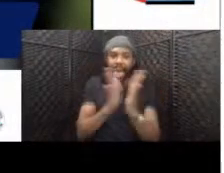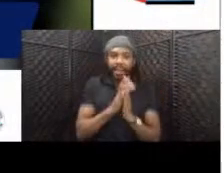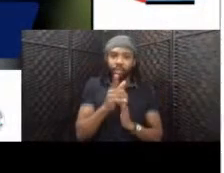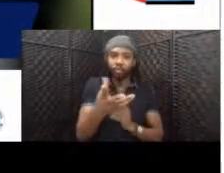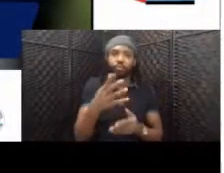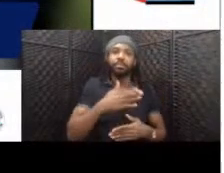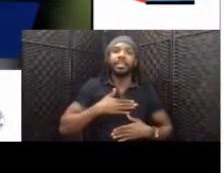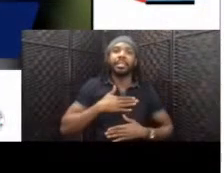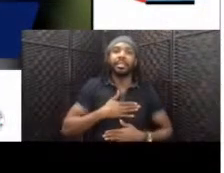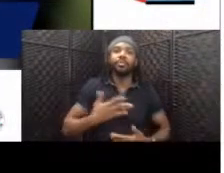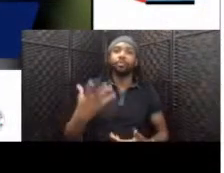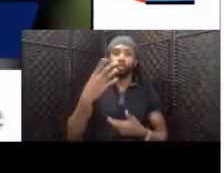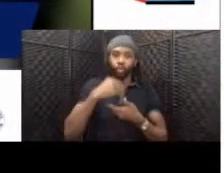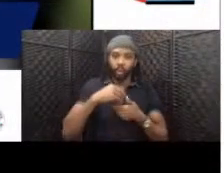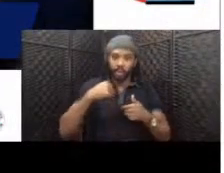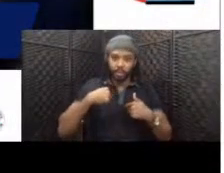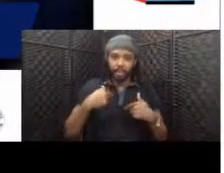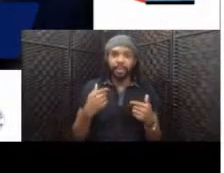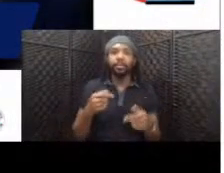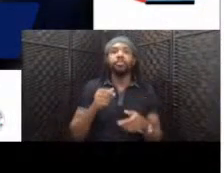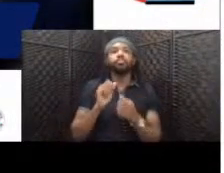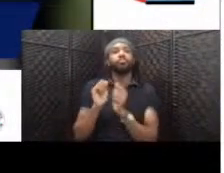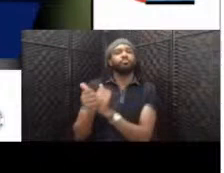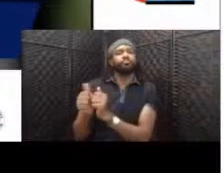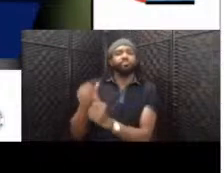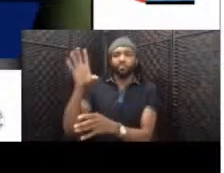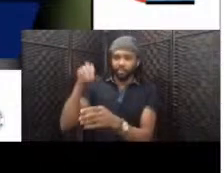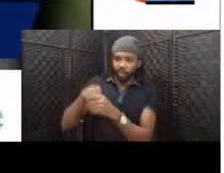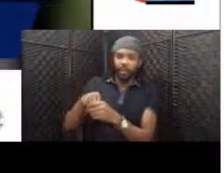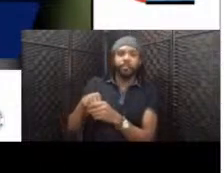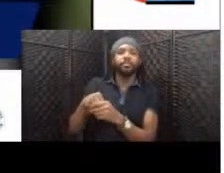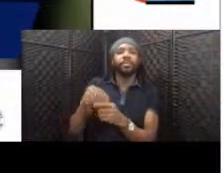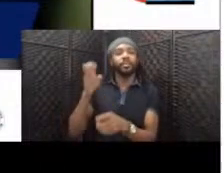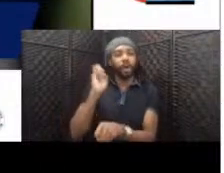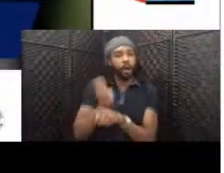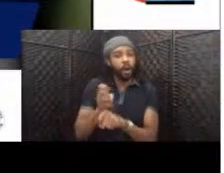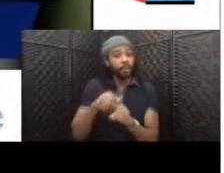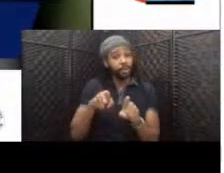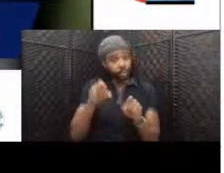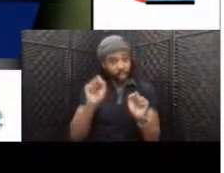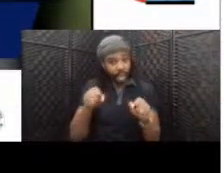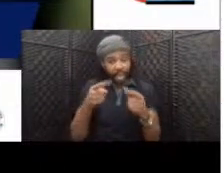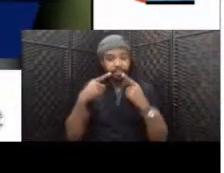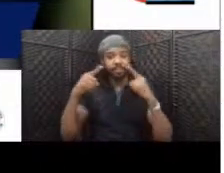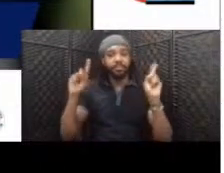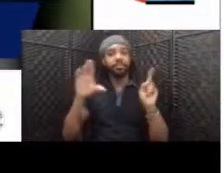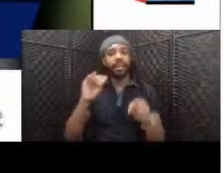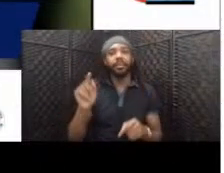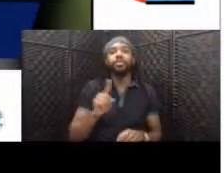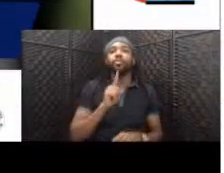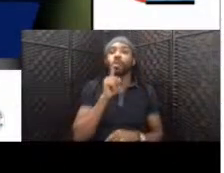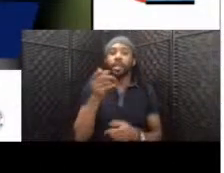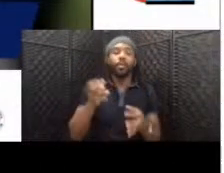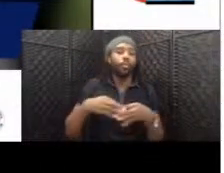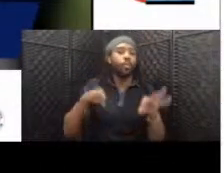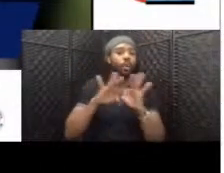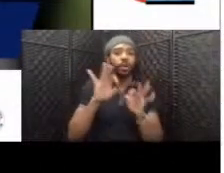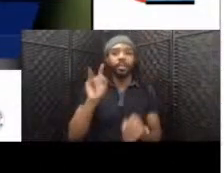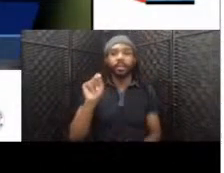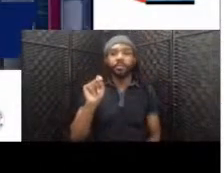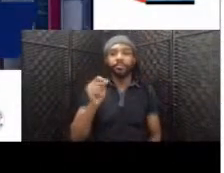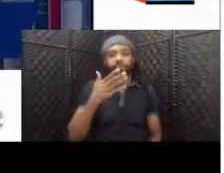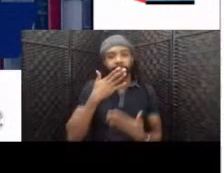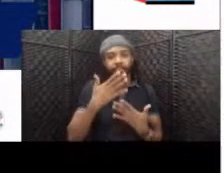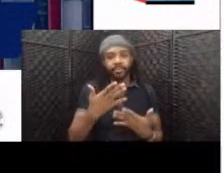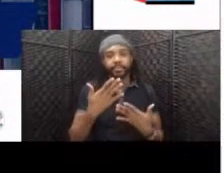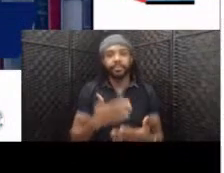me. Run for office. It's hard, and you can do it, and it is really worth it. Thank you.